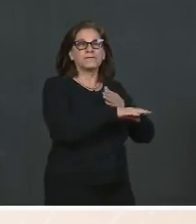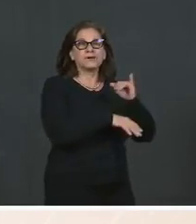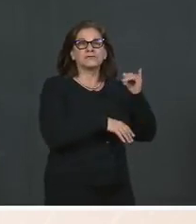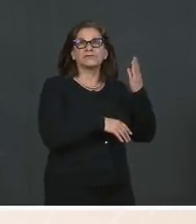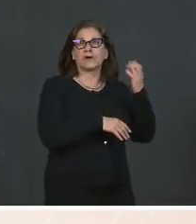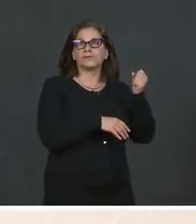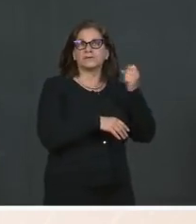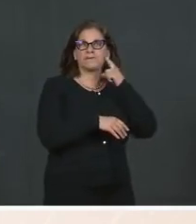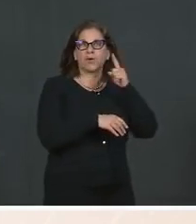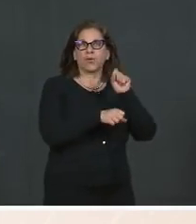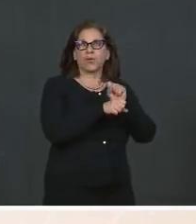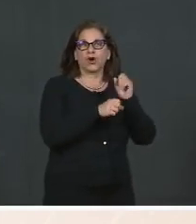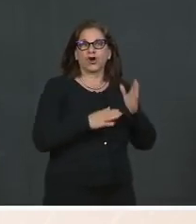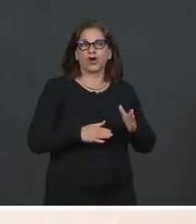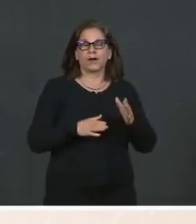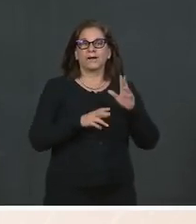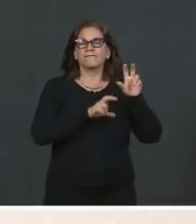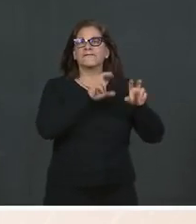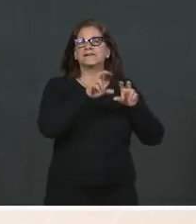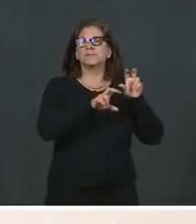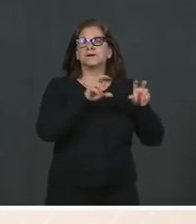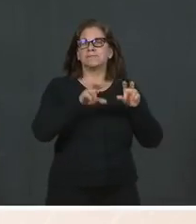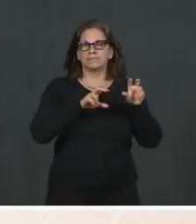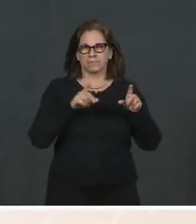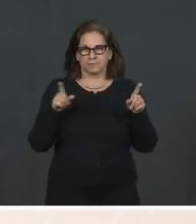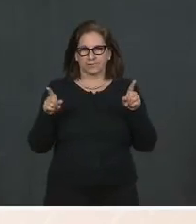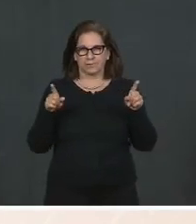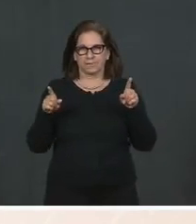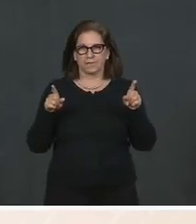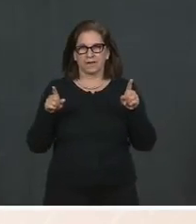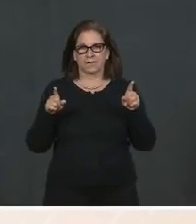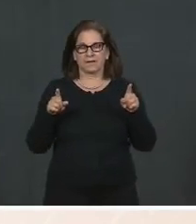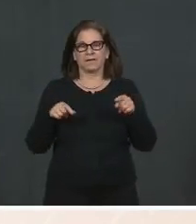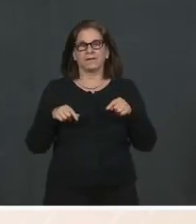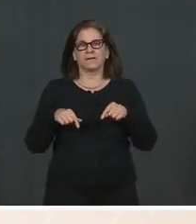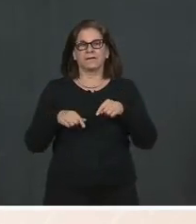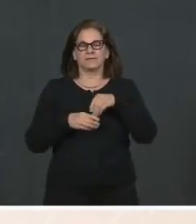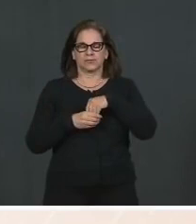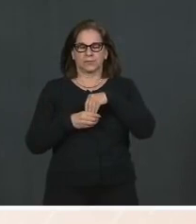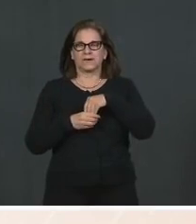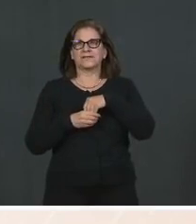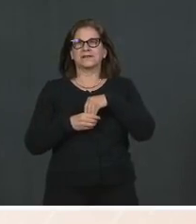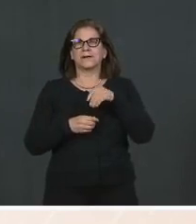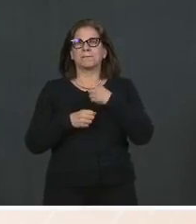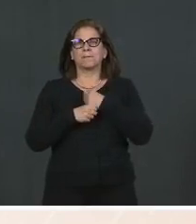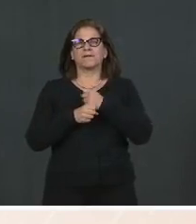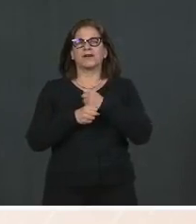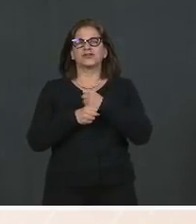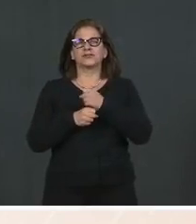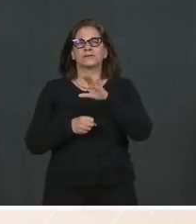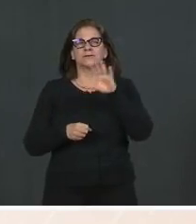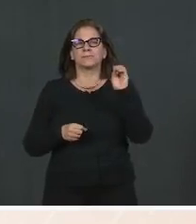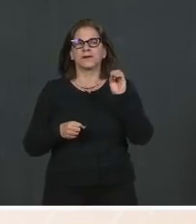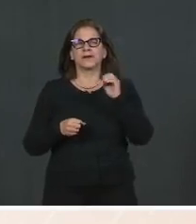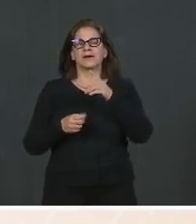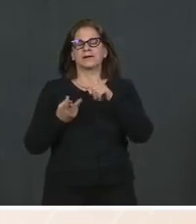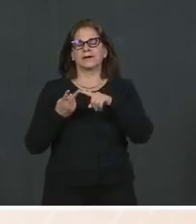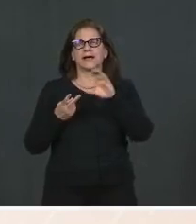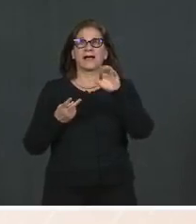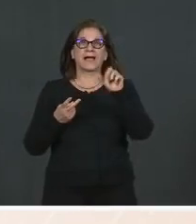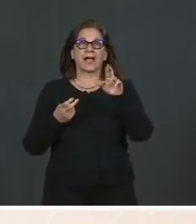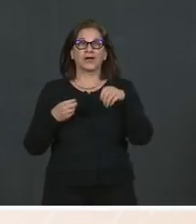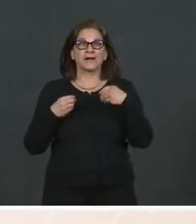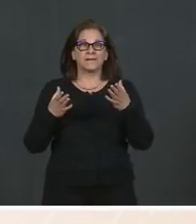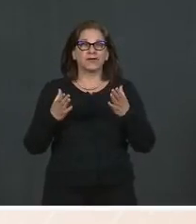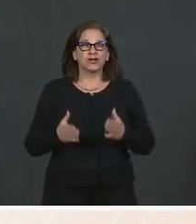investments we need to make in domestic manufacturing, R&D, the caregiving economy, and infrastructure. In the coming weeks, the president will lay out